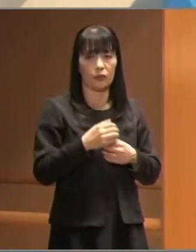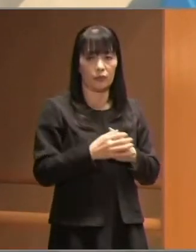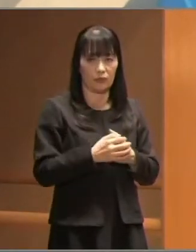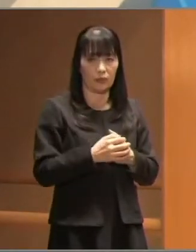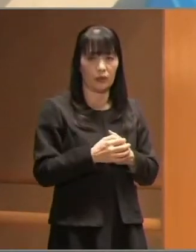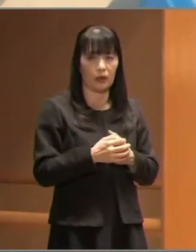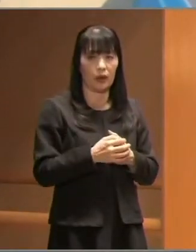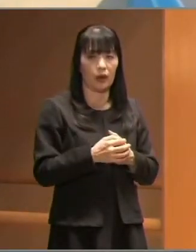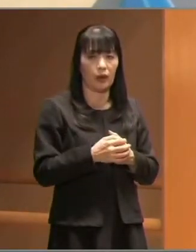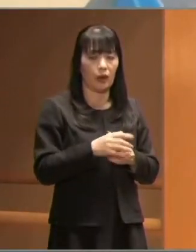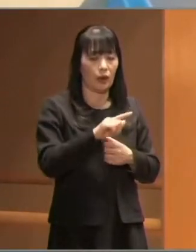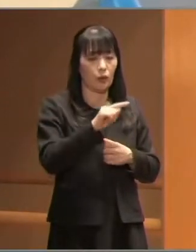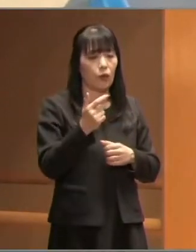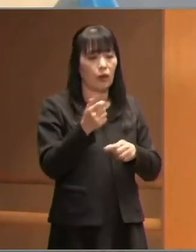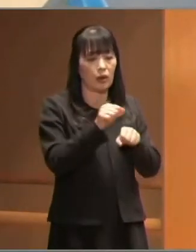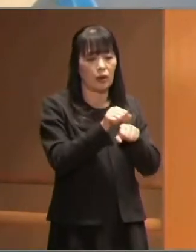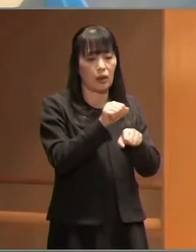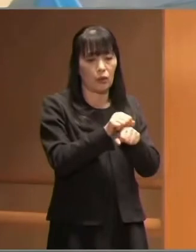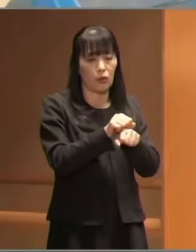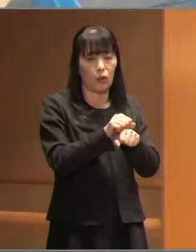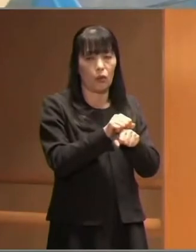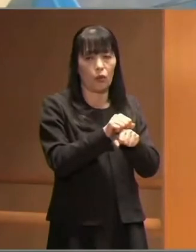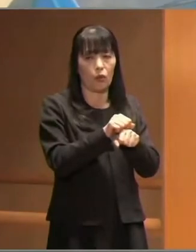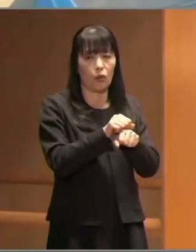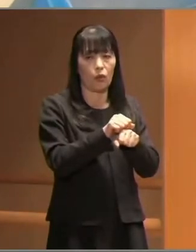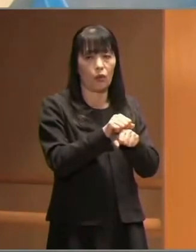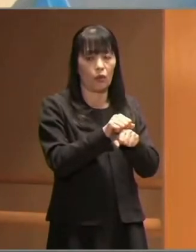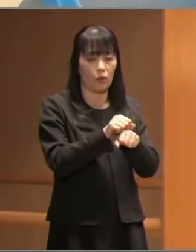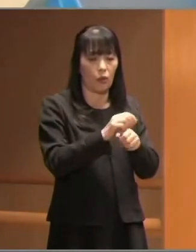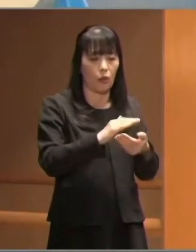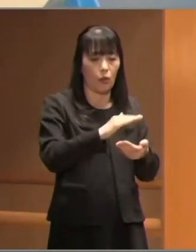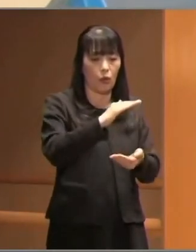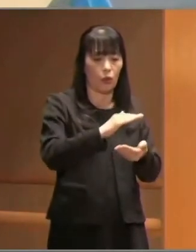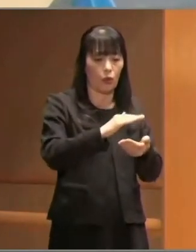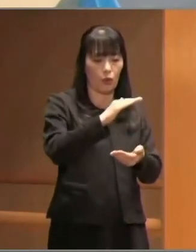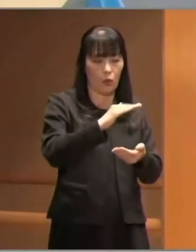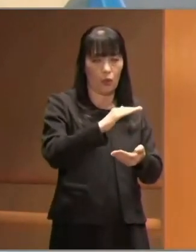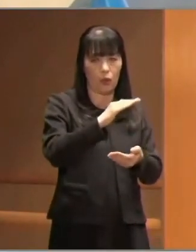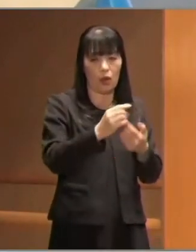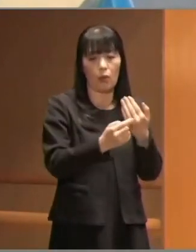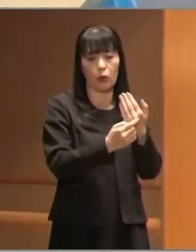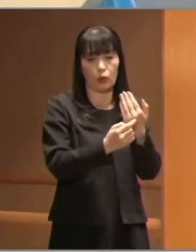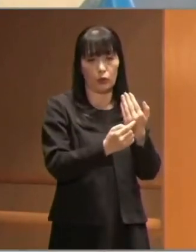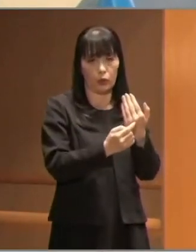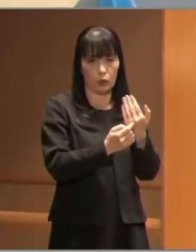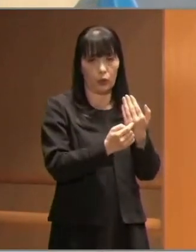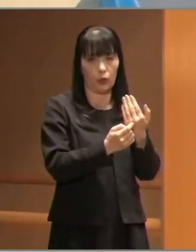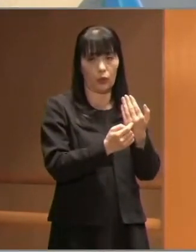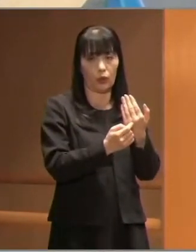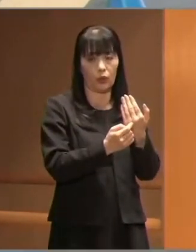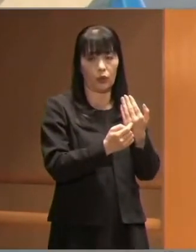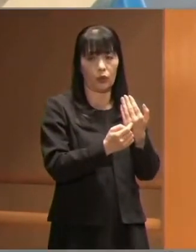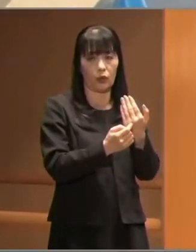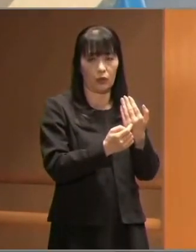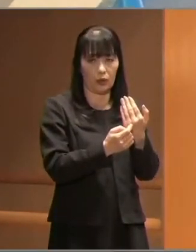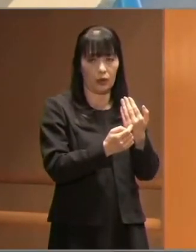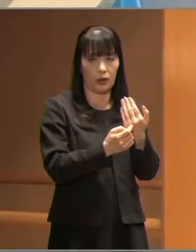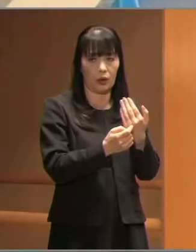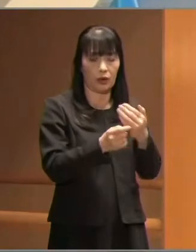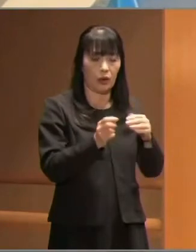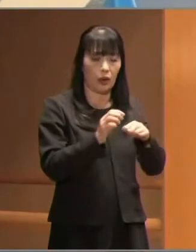easy, and we just blend the sunset hibiscus, the Tororo Aoi, so